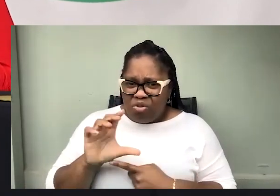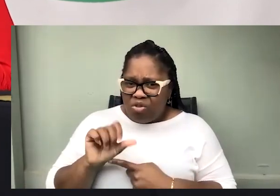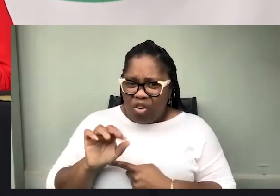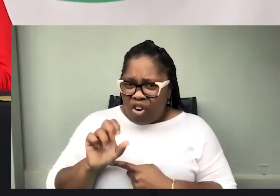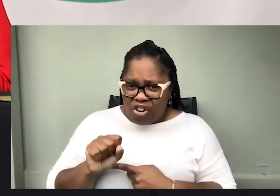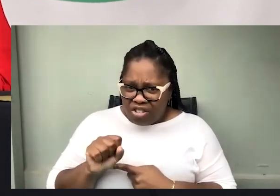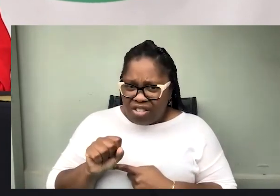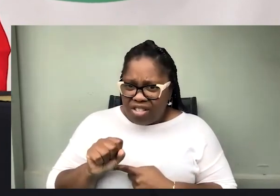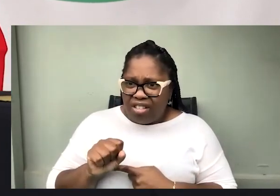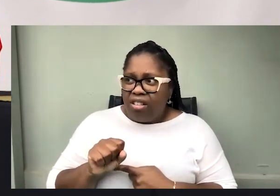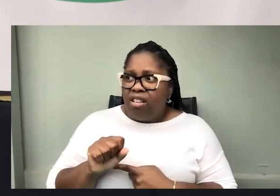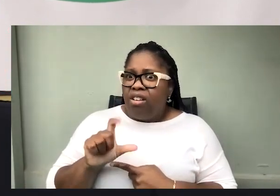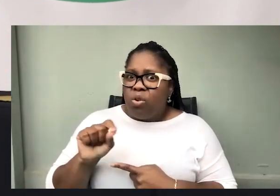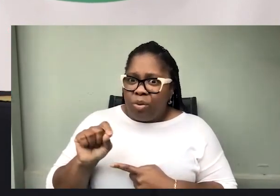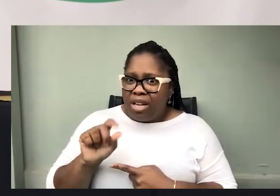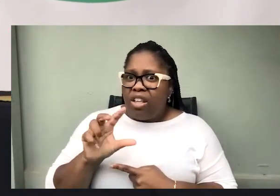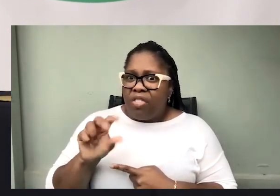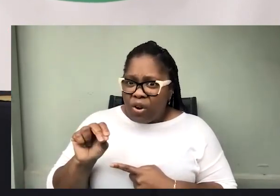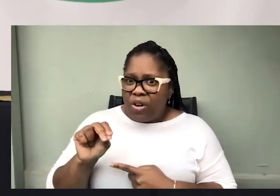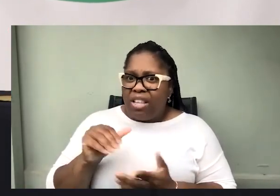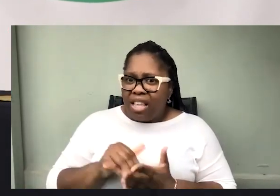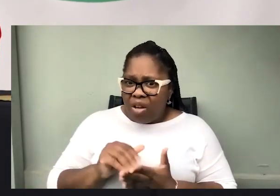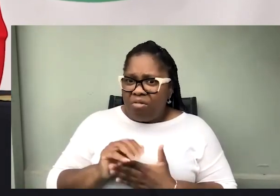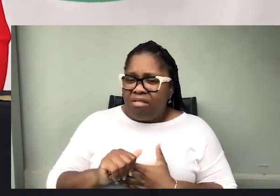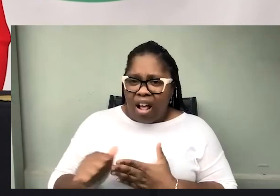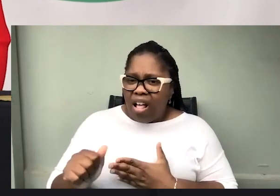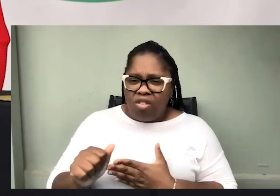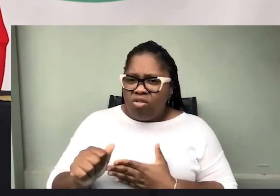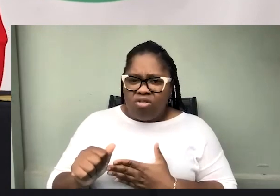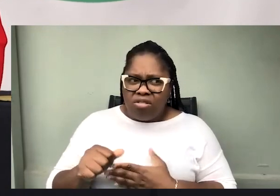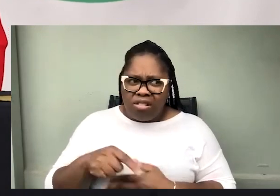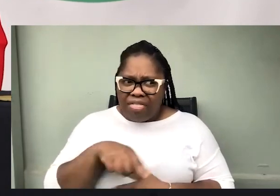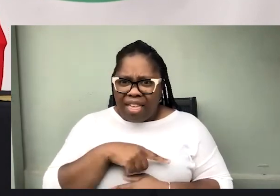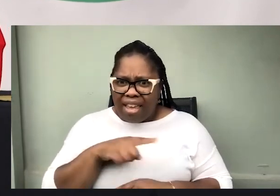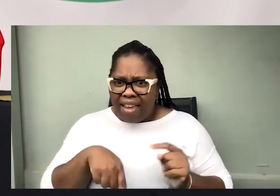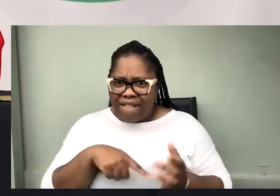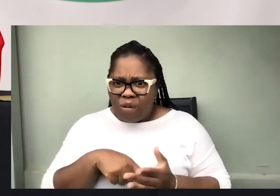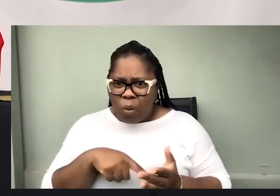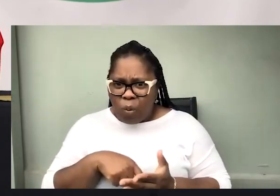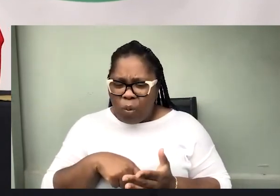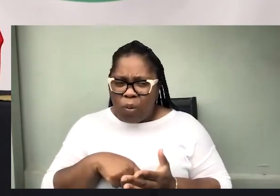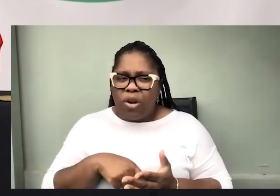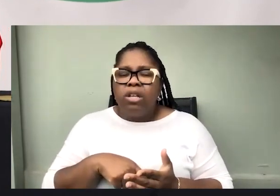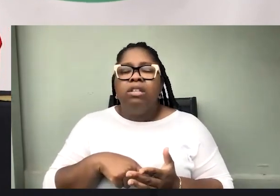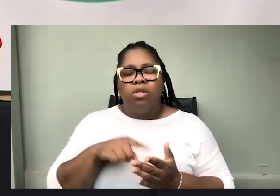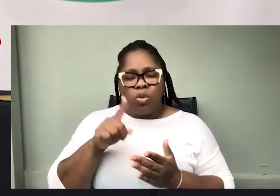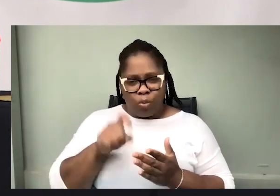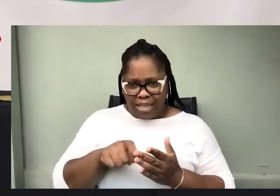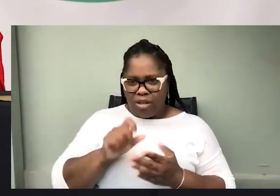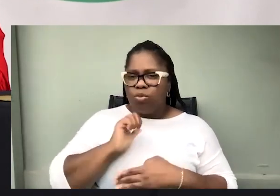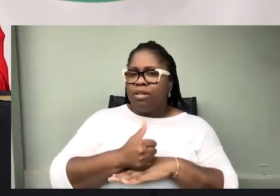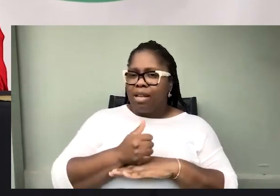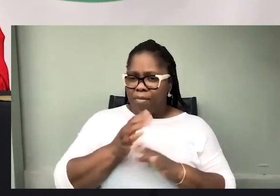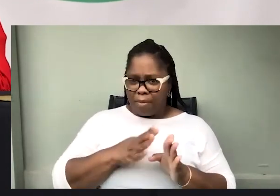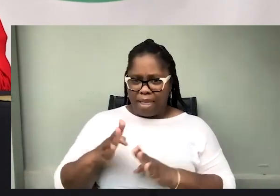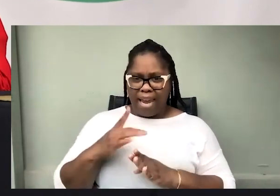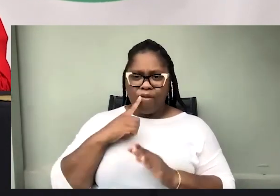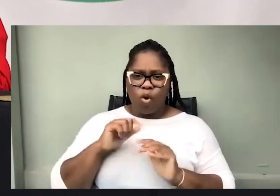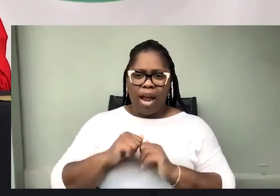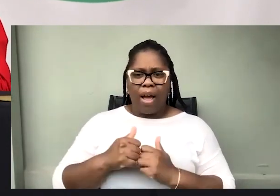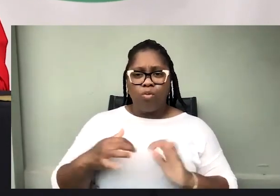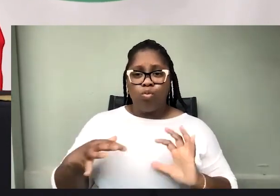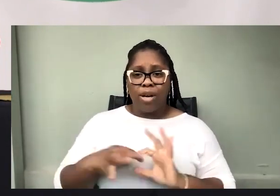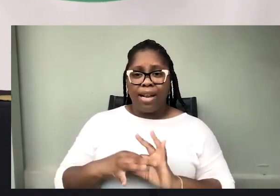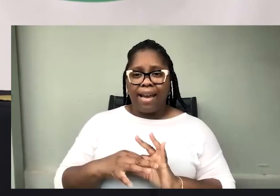that are going to cost $20,000, $30,000. And until we can have a plan for how you can